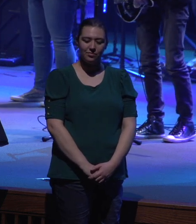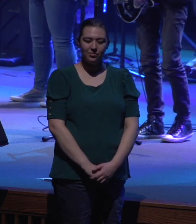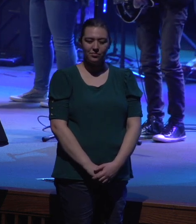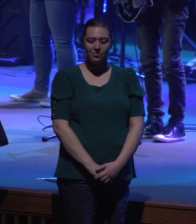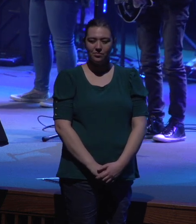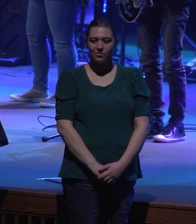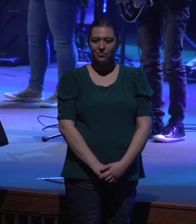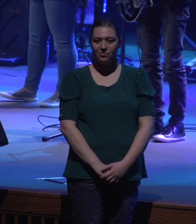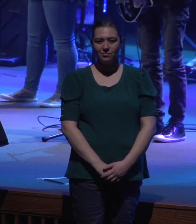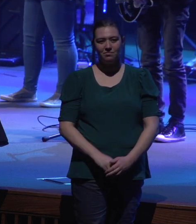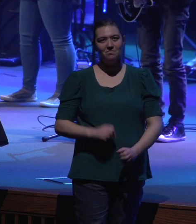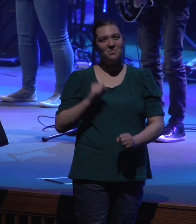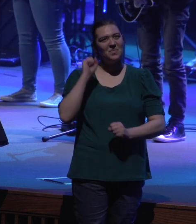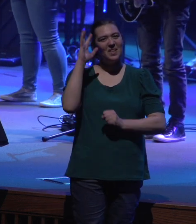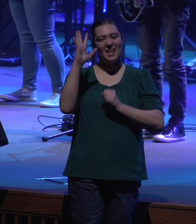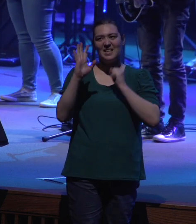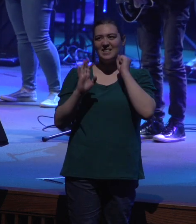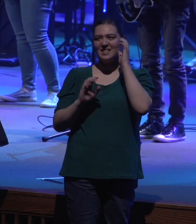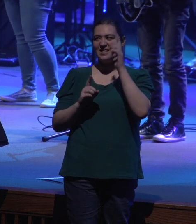Sing this.